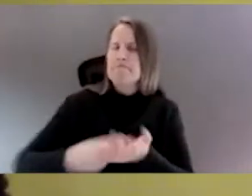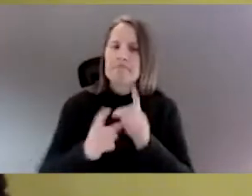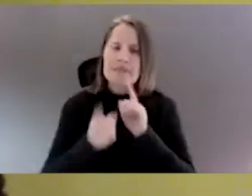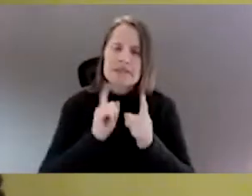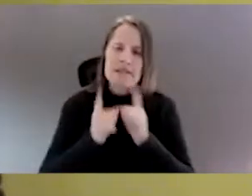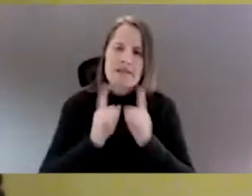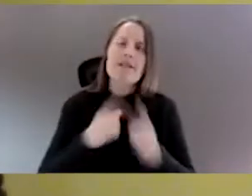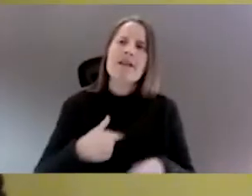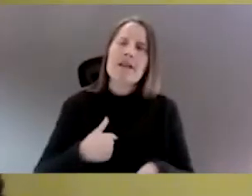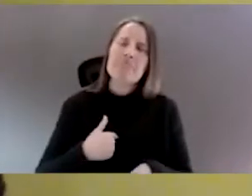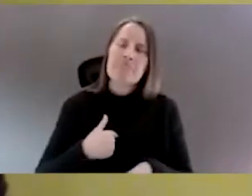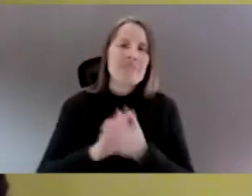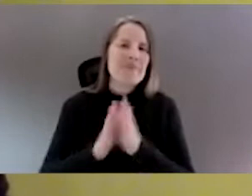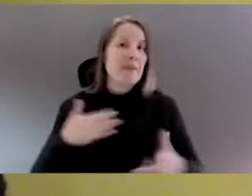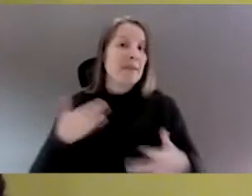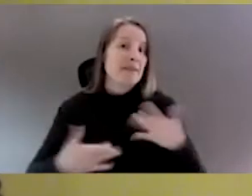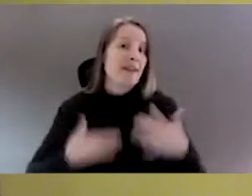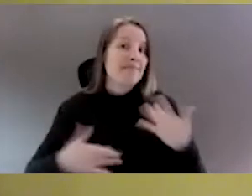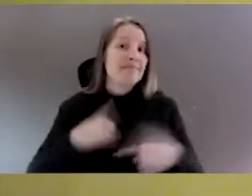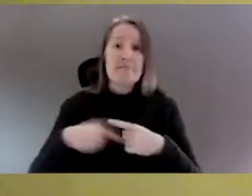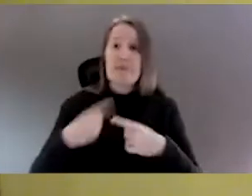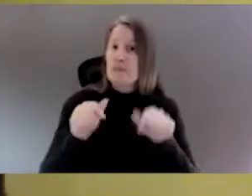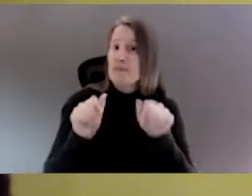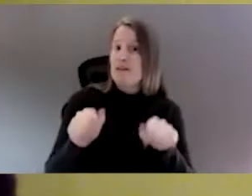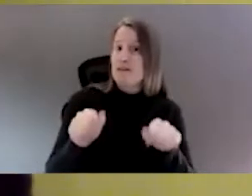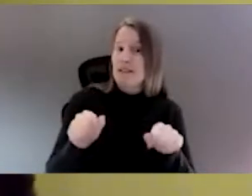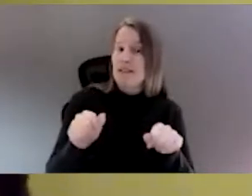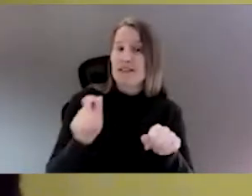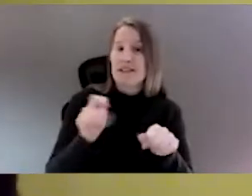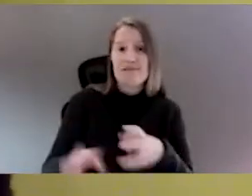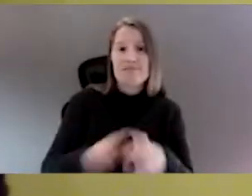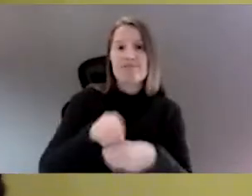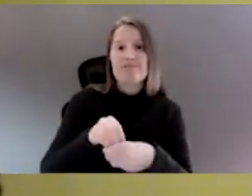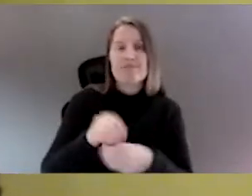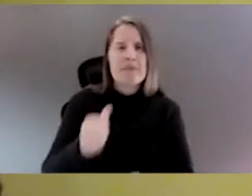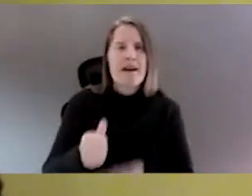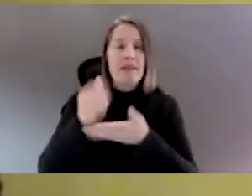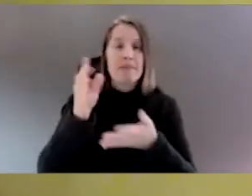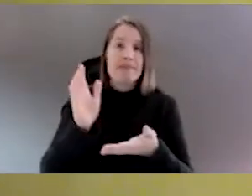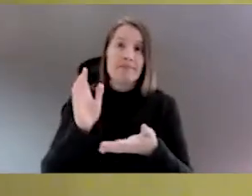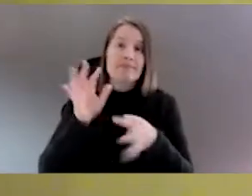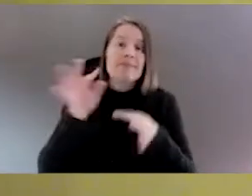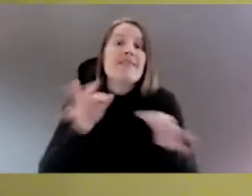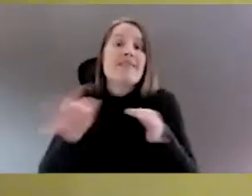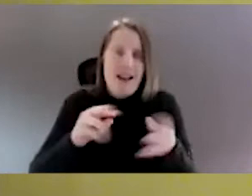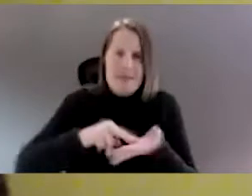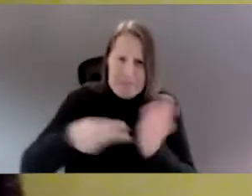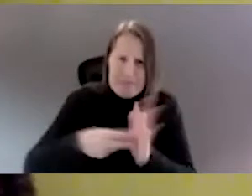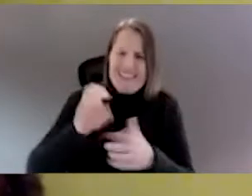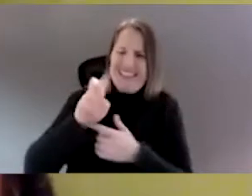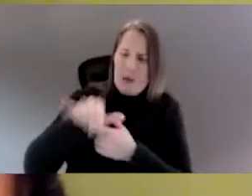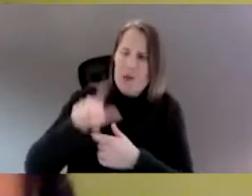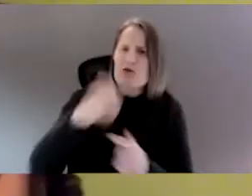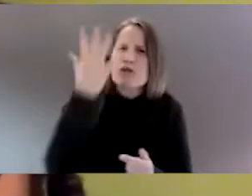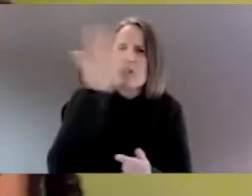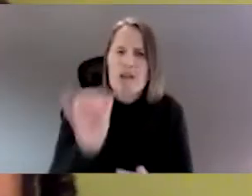the possibility of taking part in helping to define what equity looks like or should look like in a